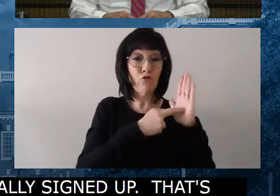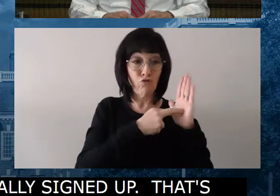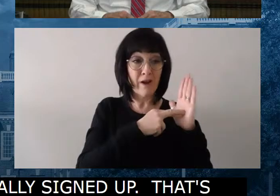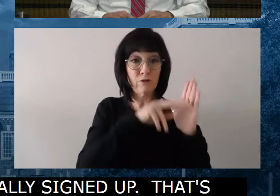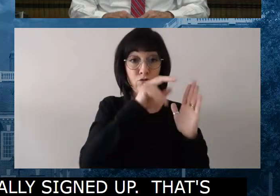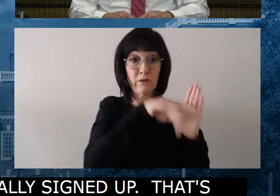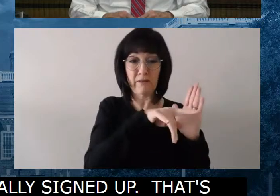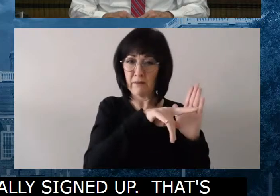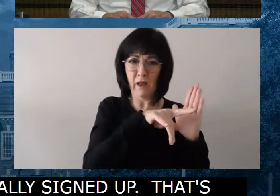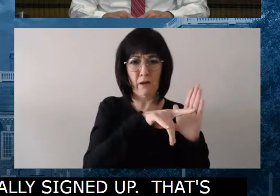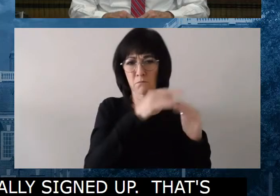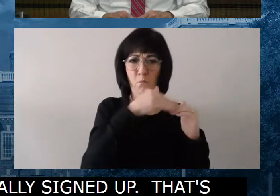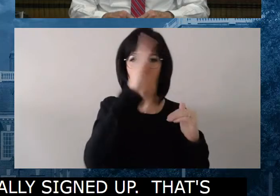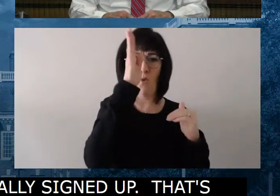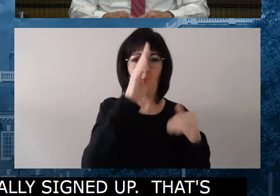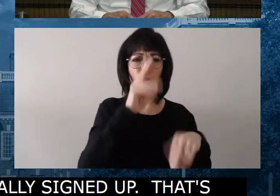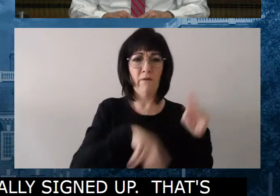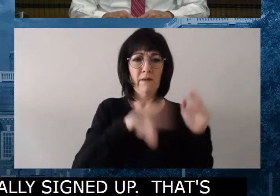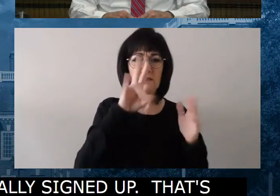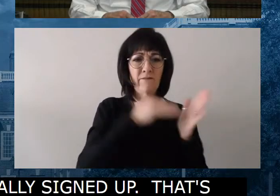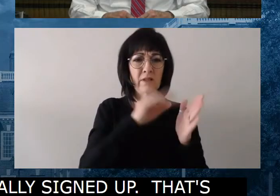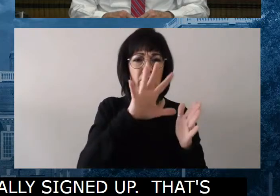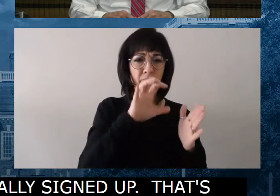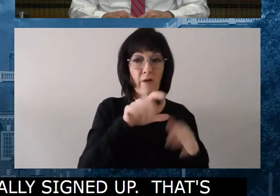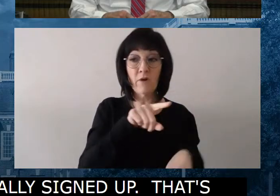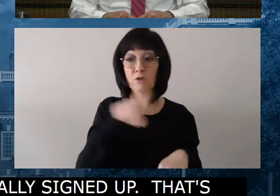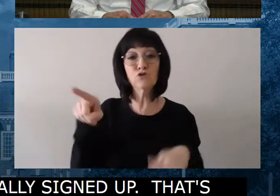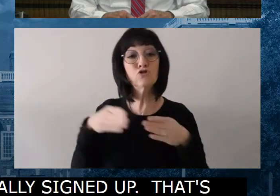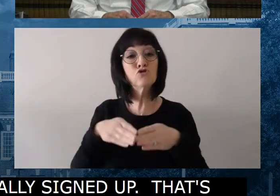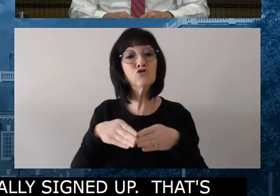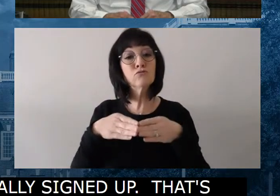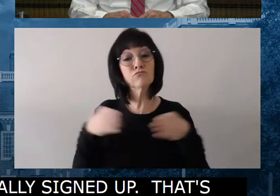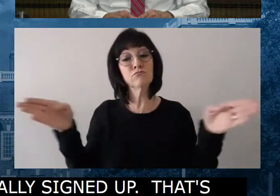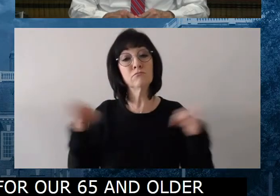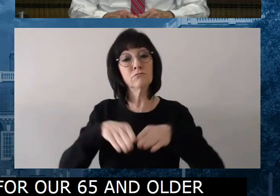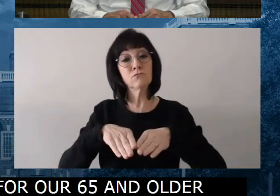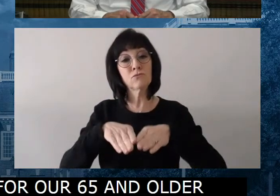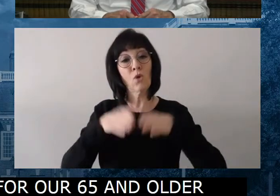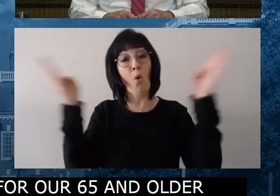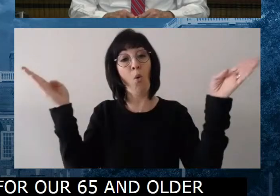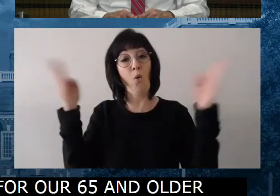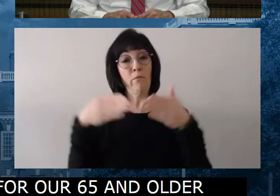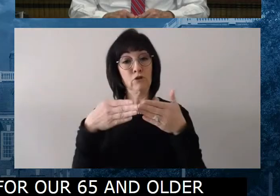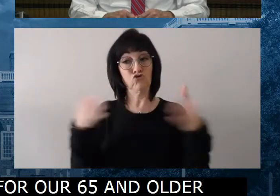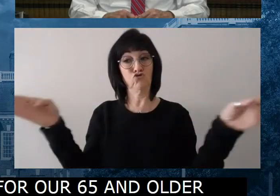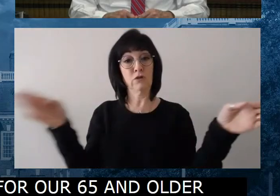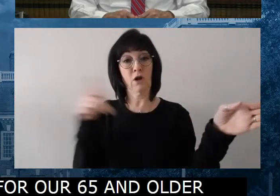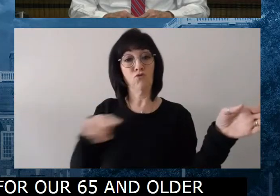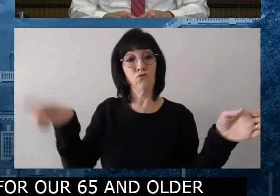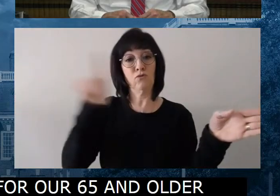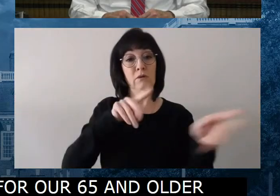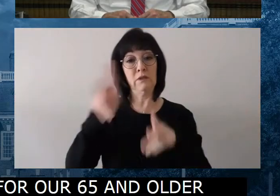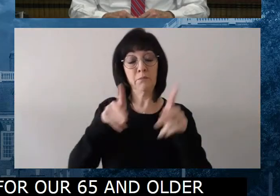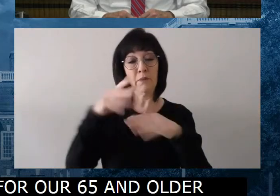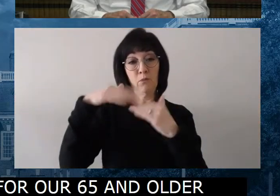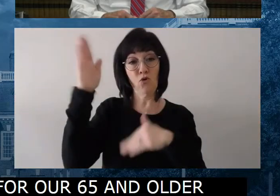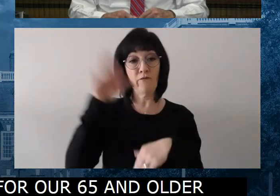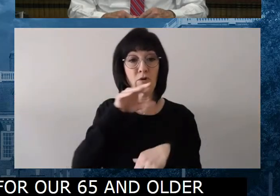enable more folks to get the vaccines that are being supplied from the federal government access to